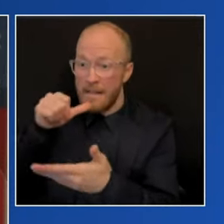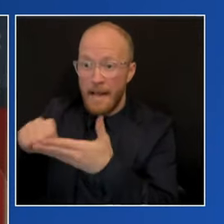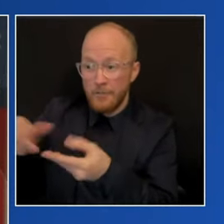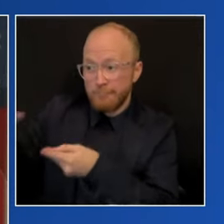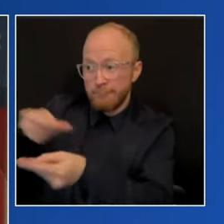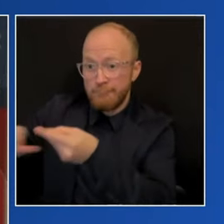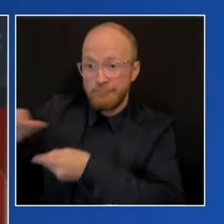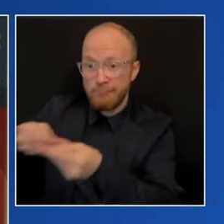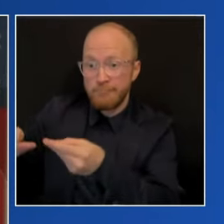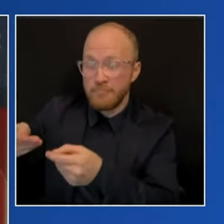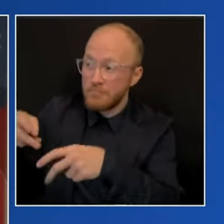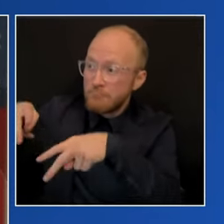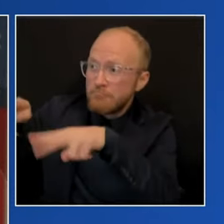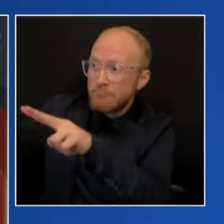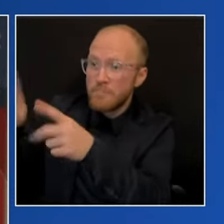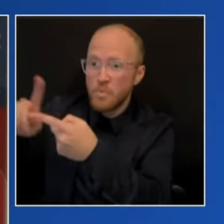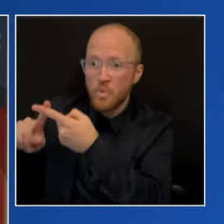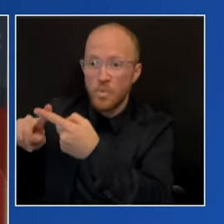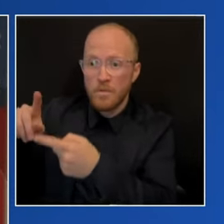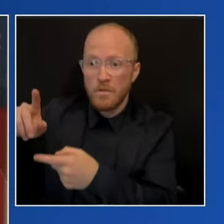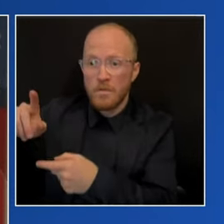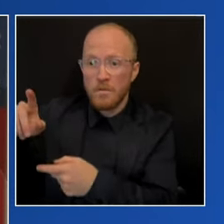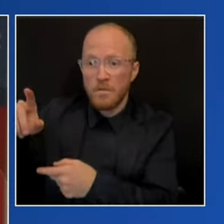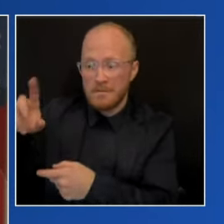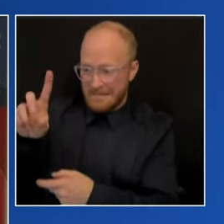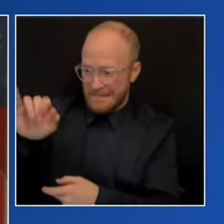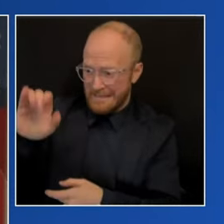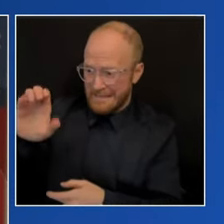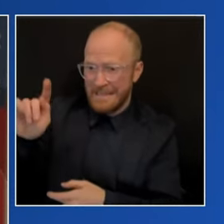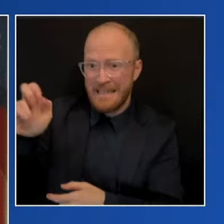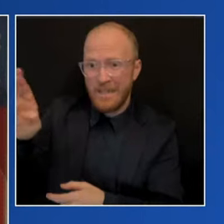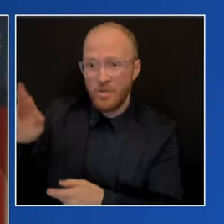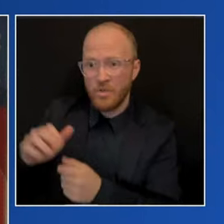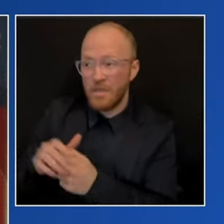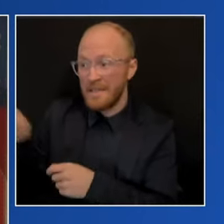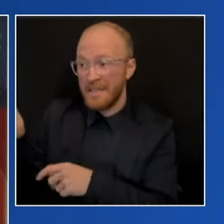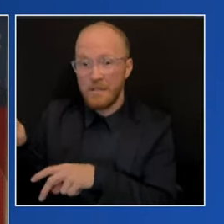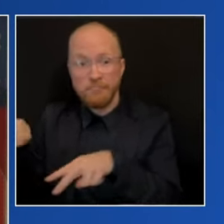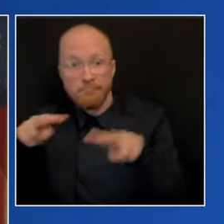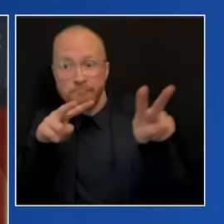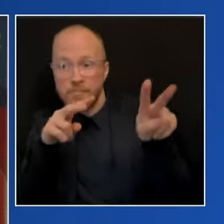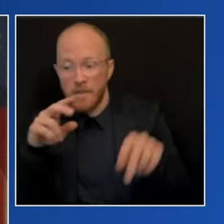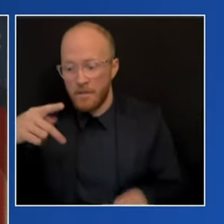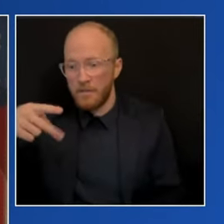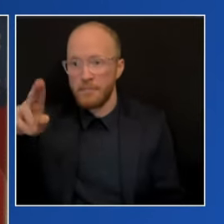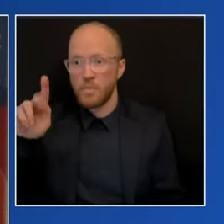His admiration for Putin. I could go on.